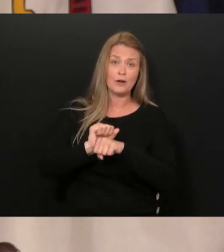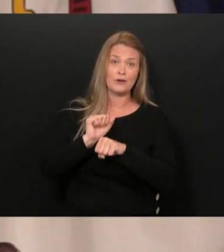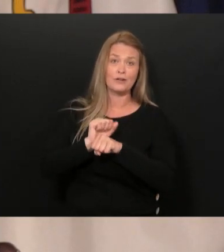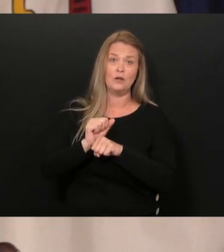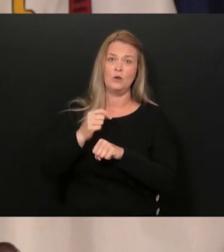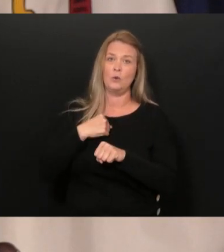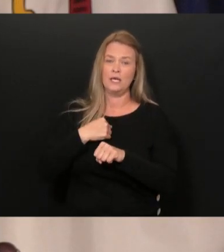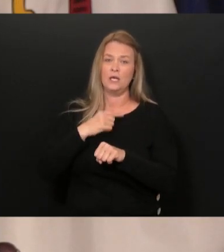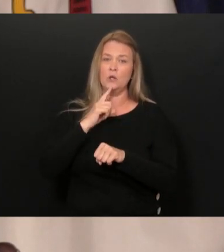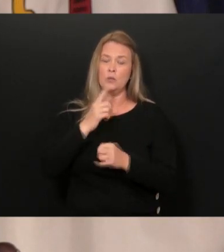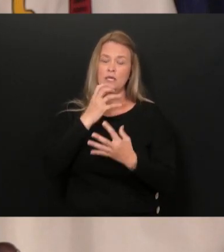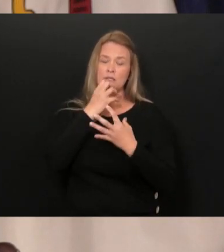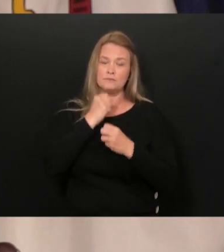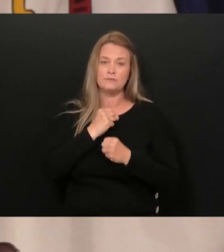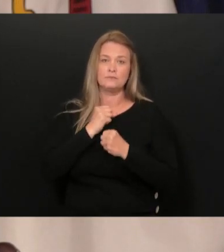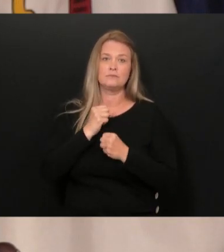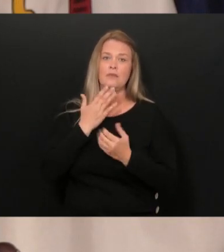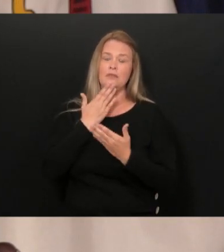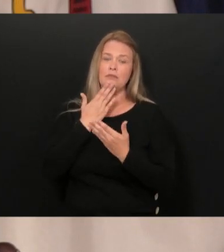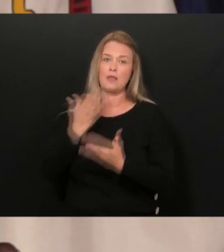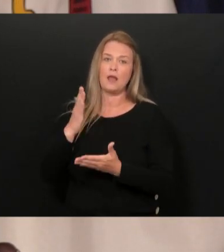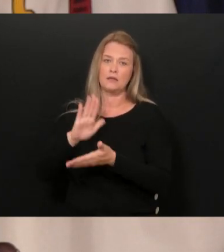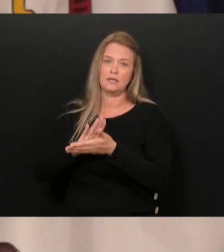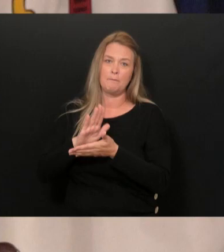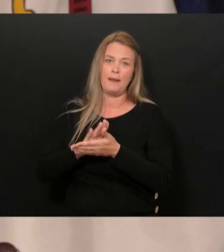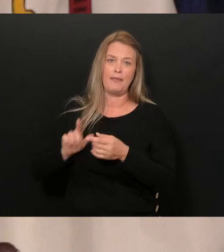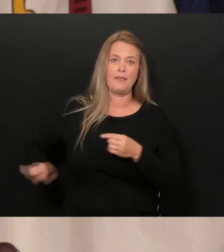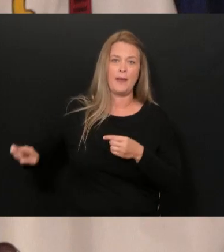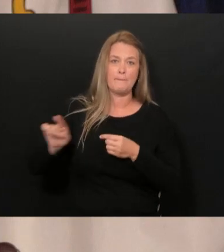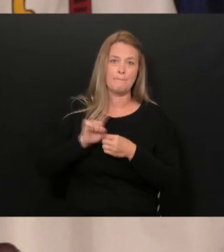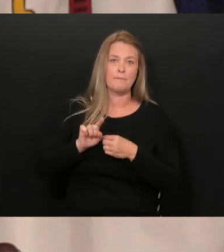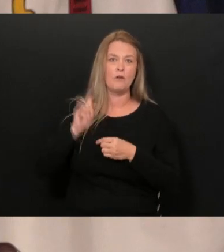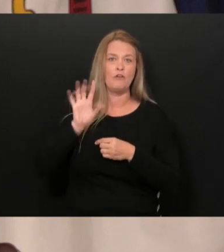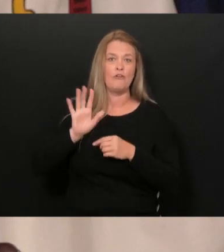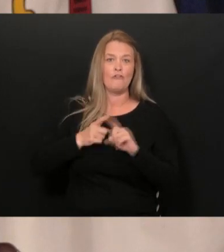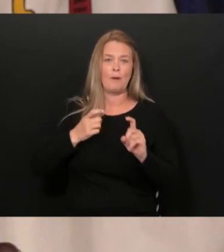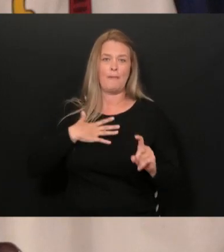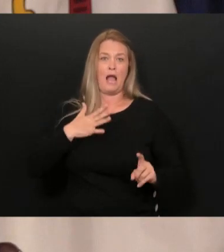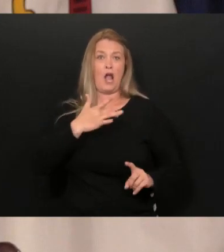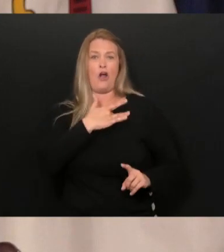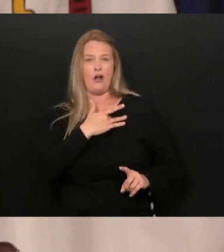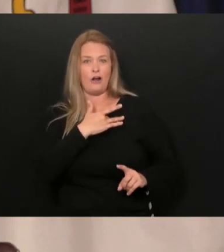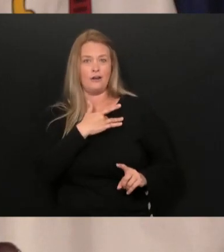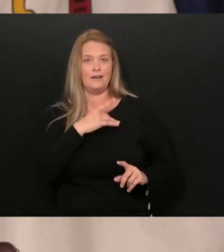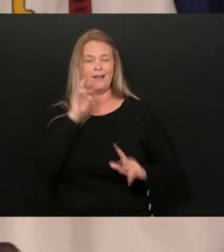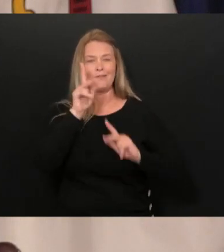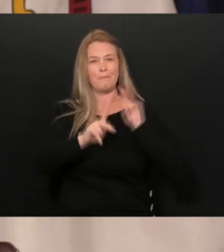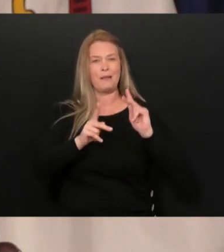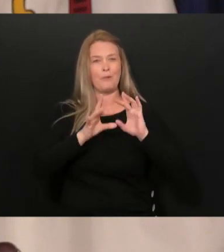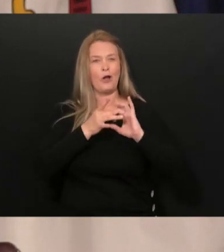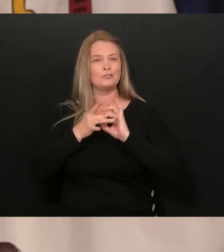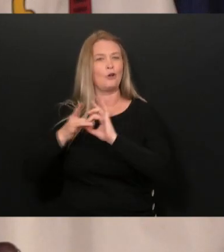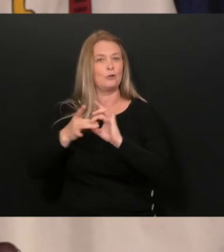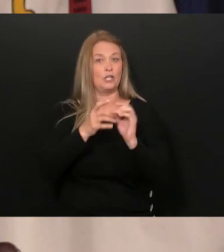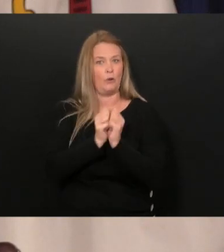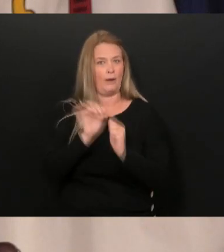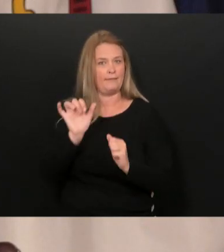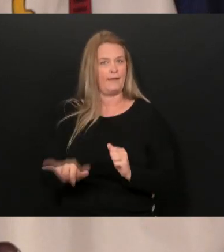we commend them and thank them from the bottom of our heart, and all those that are associated with doing something just like